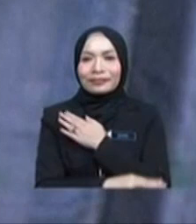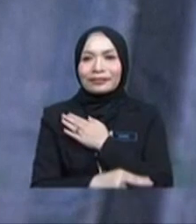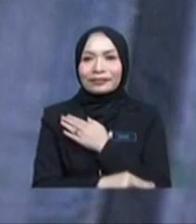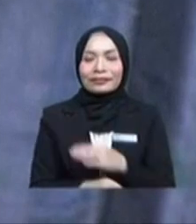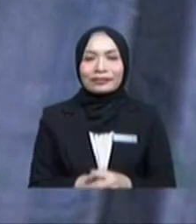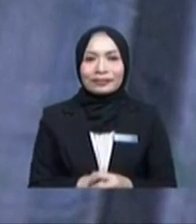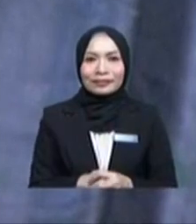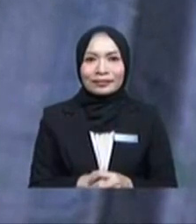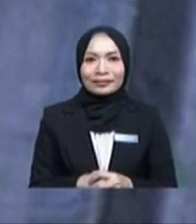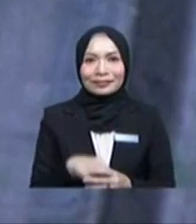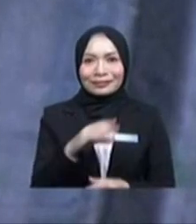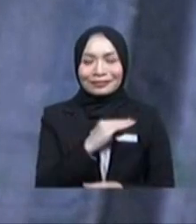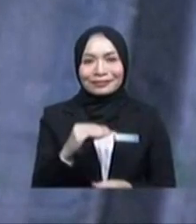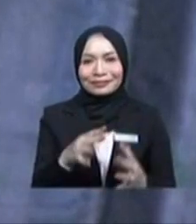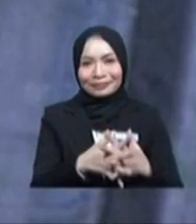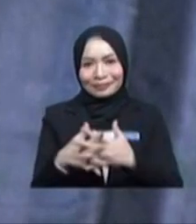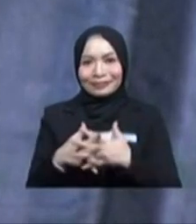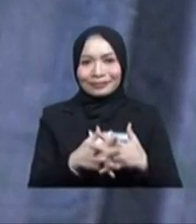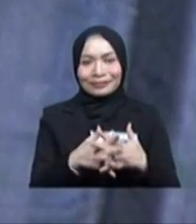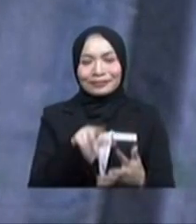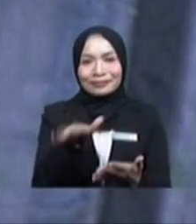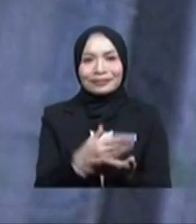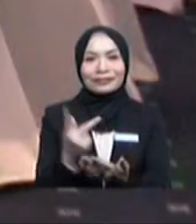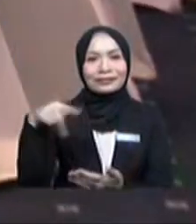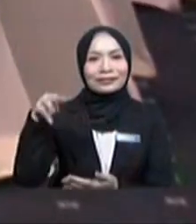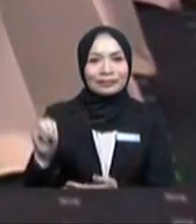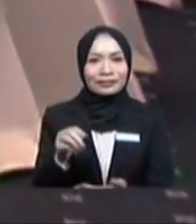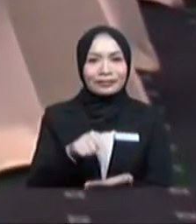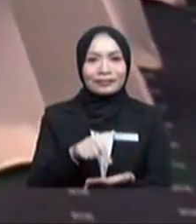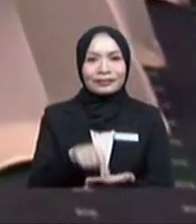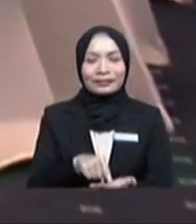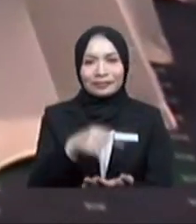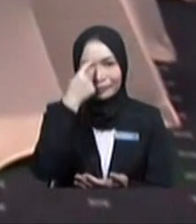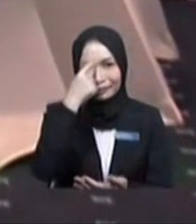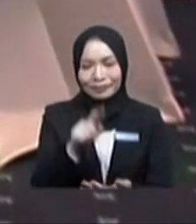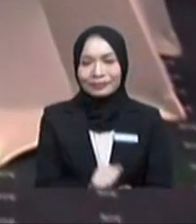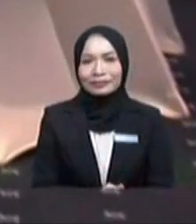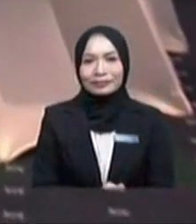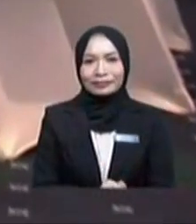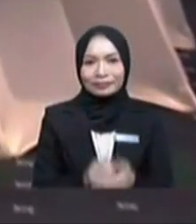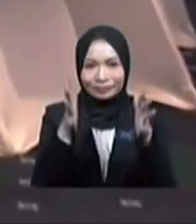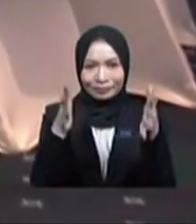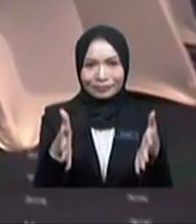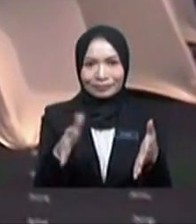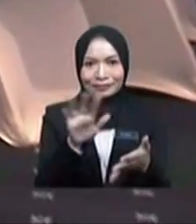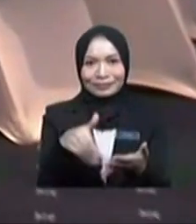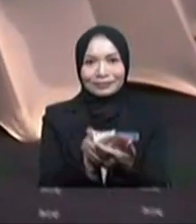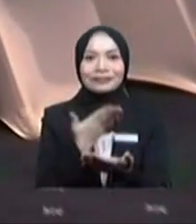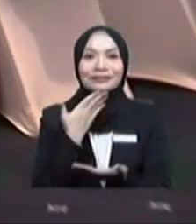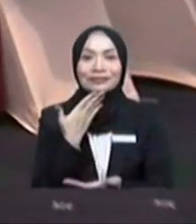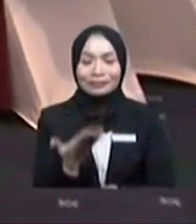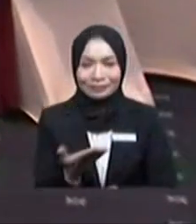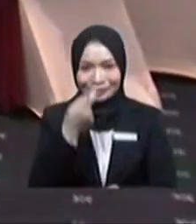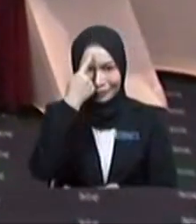collaboration with international ELT partners. To the presenters, thank you for sharing